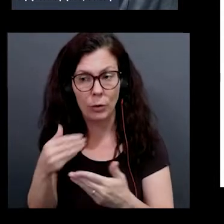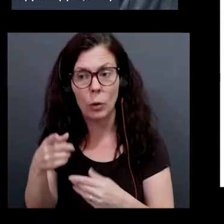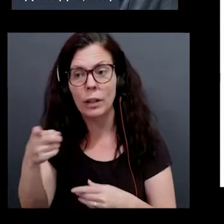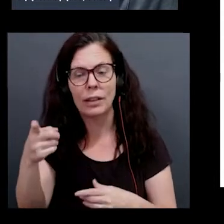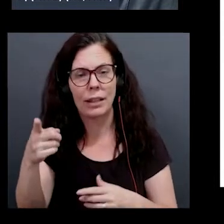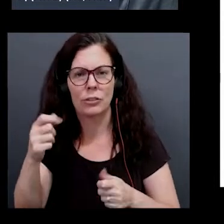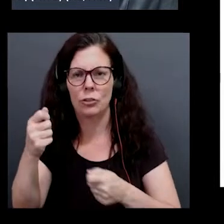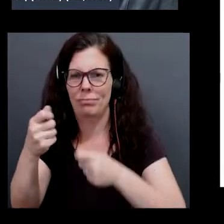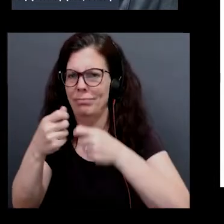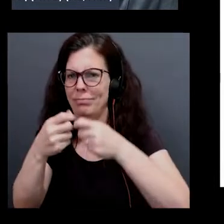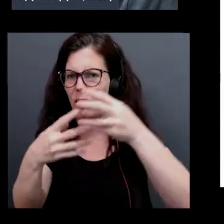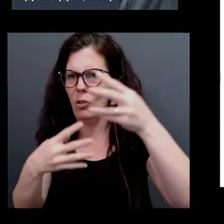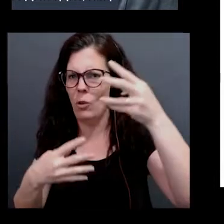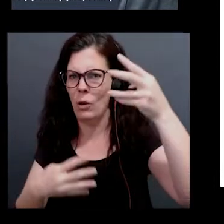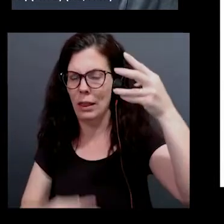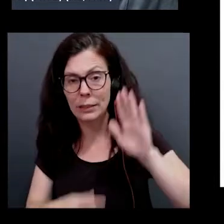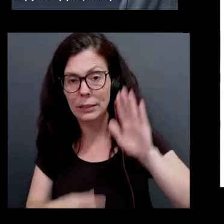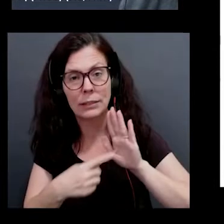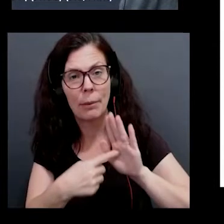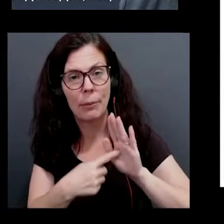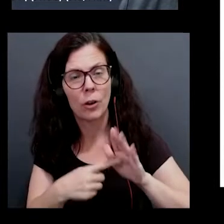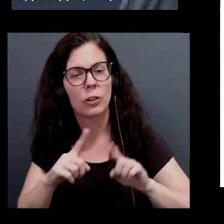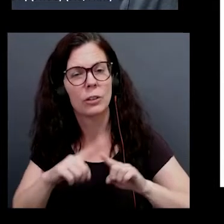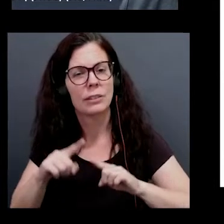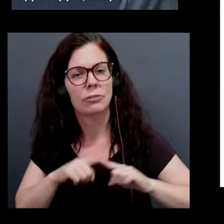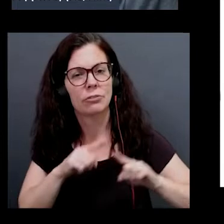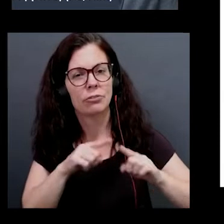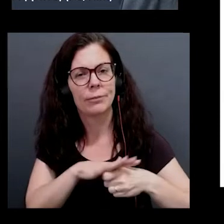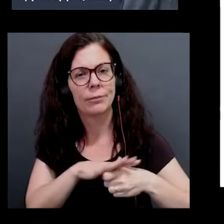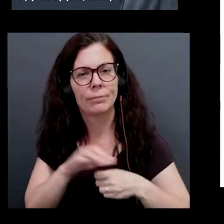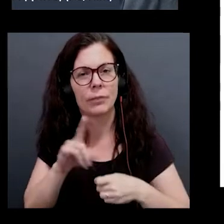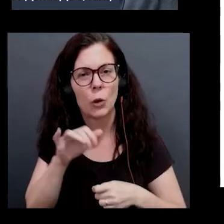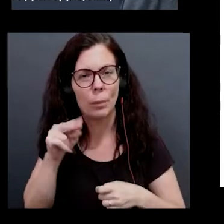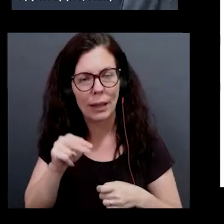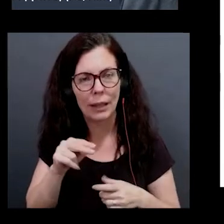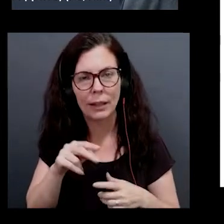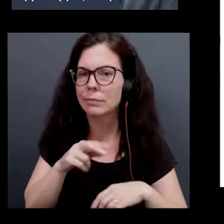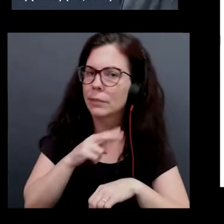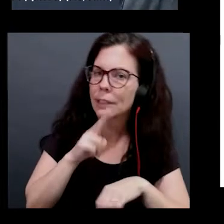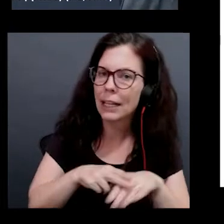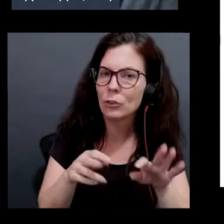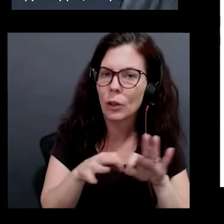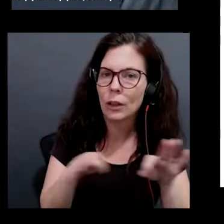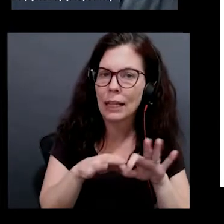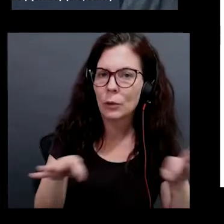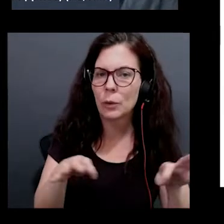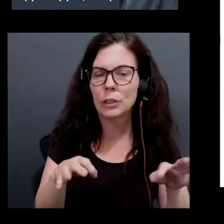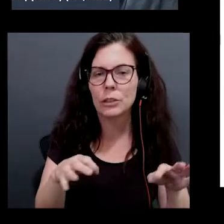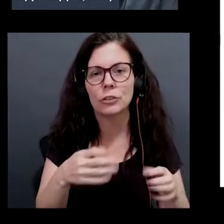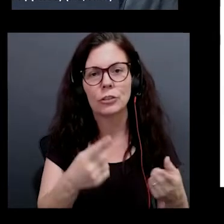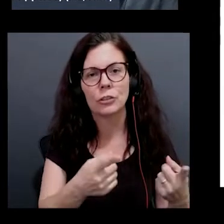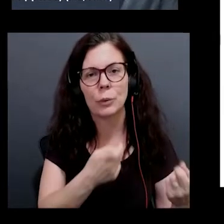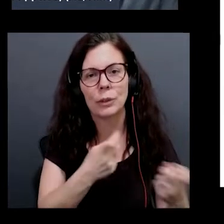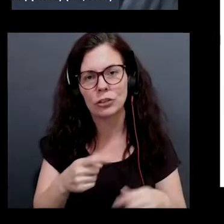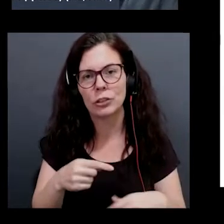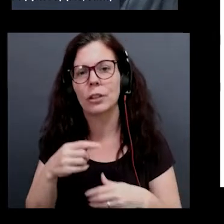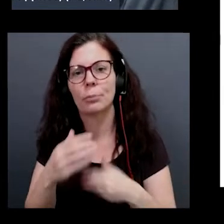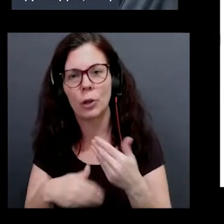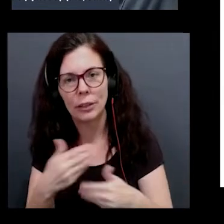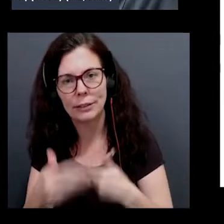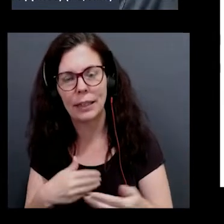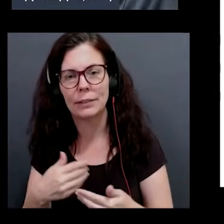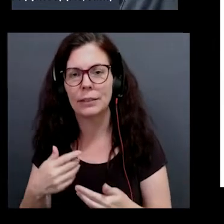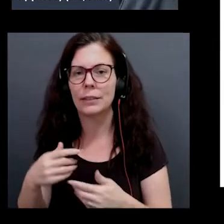list of models over different domains, like natural language processing, question answering, or